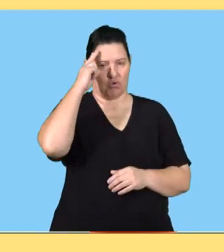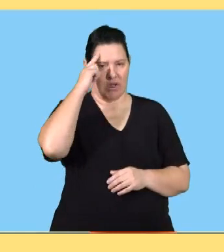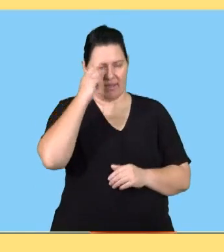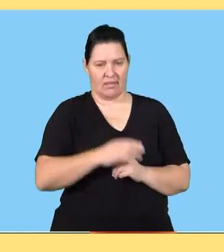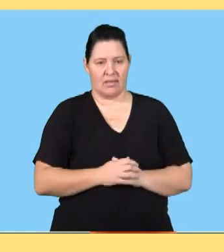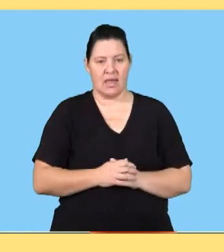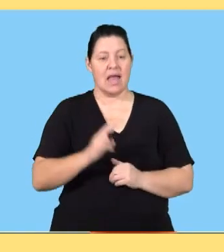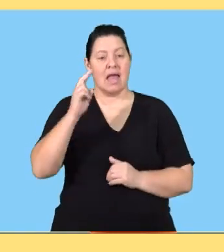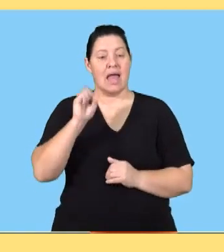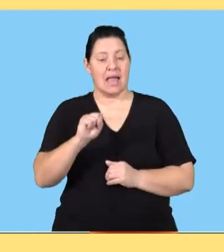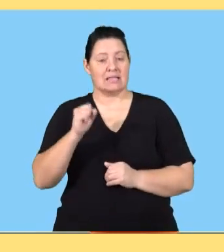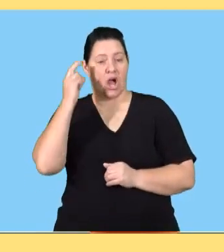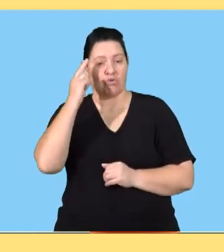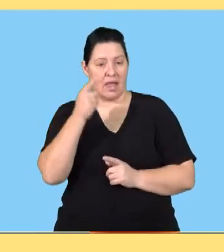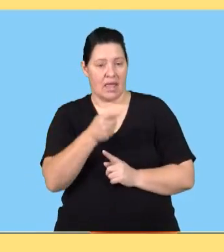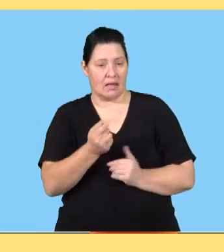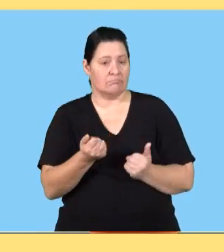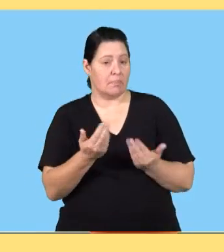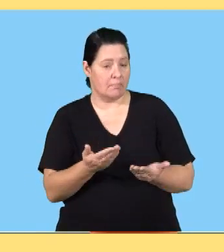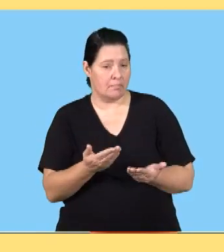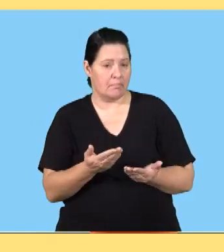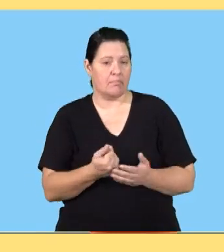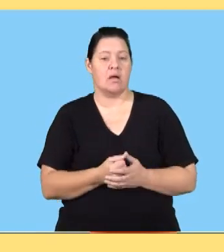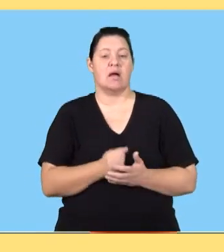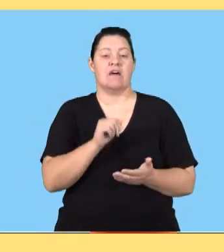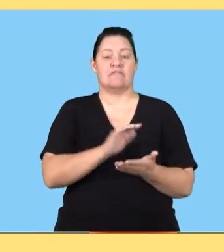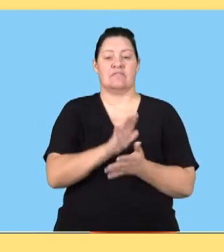Gray. So S Gray, the account rendered is